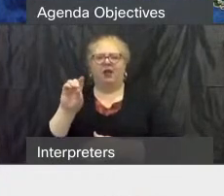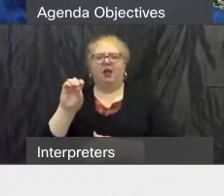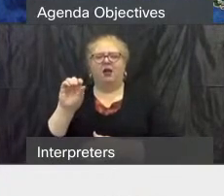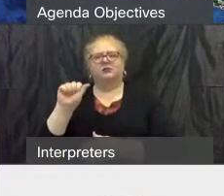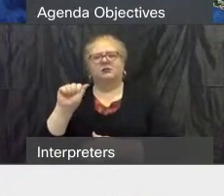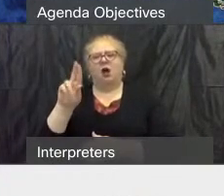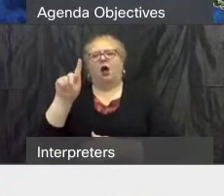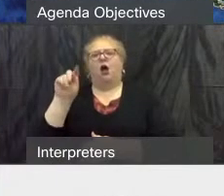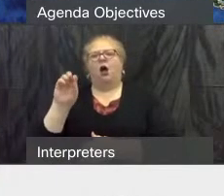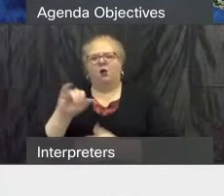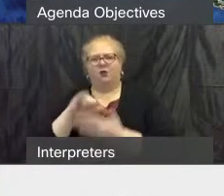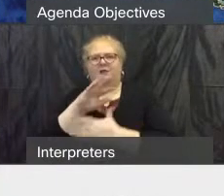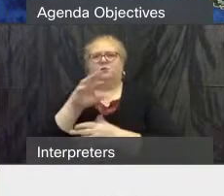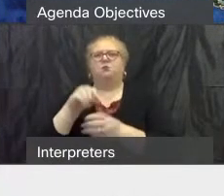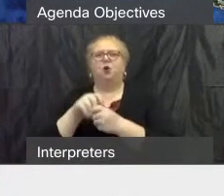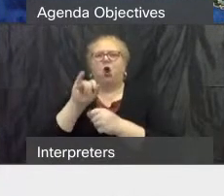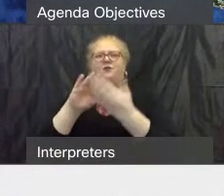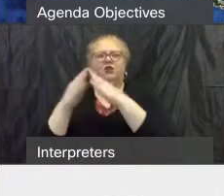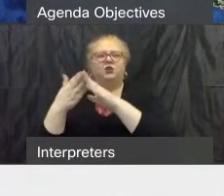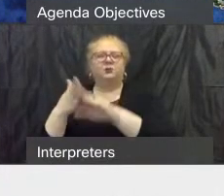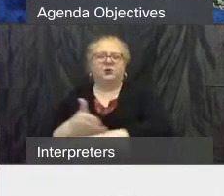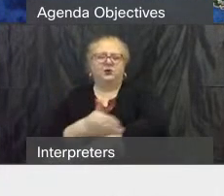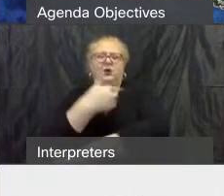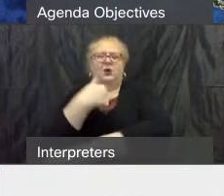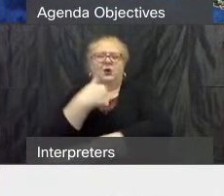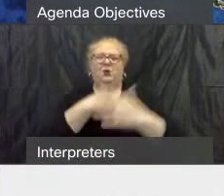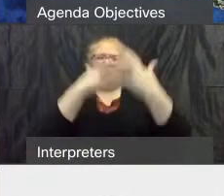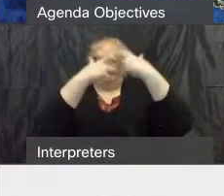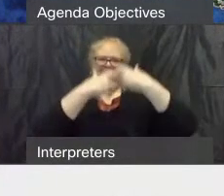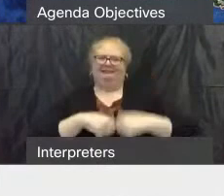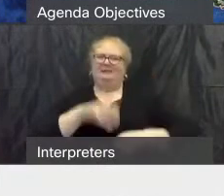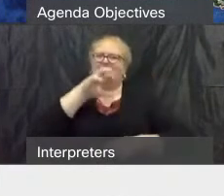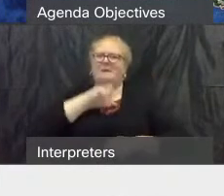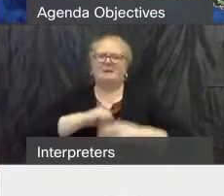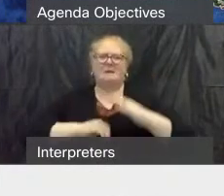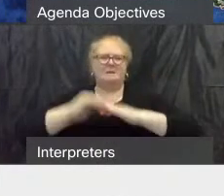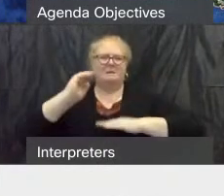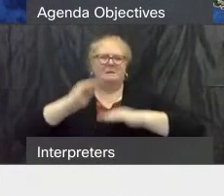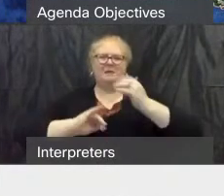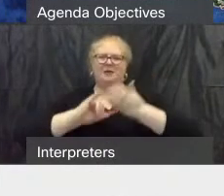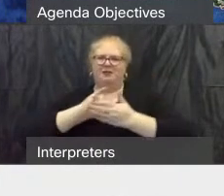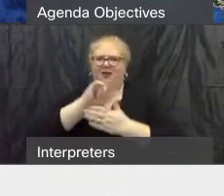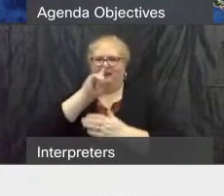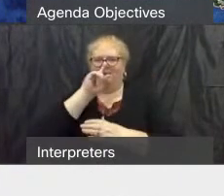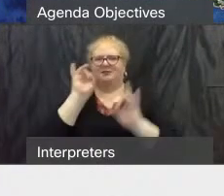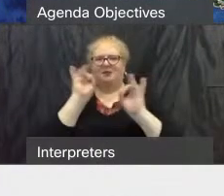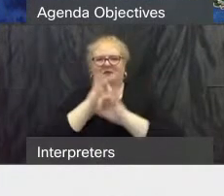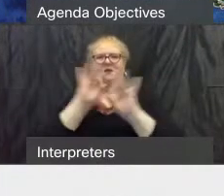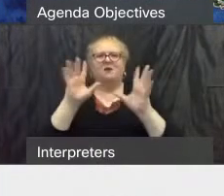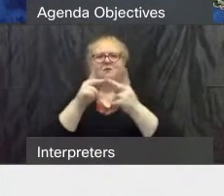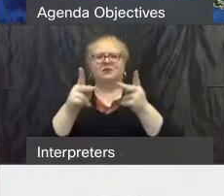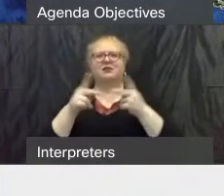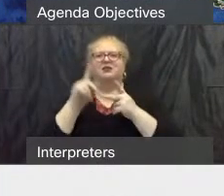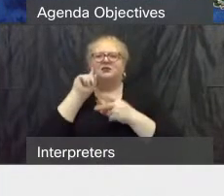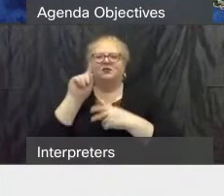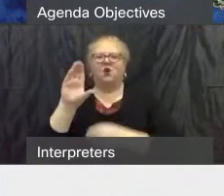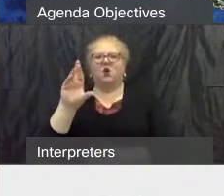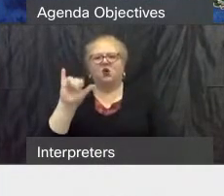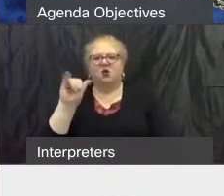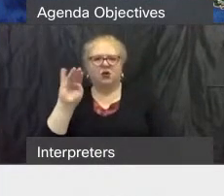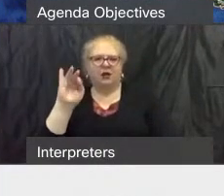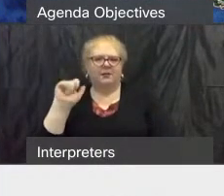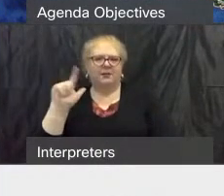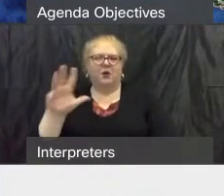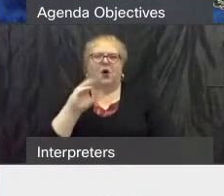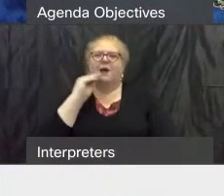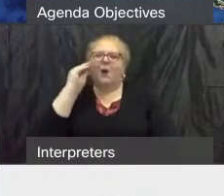because we had to take down that dilapidated building that had become a criminal haven, as well as a homeless